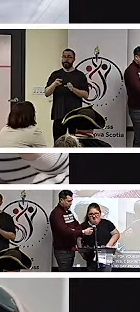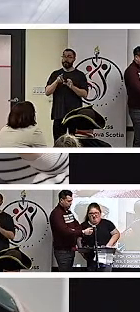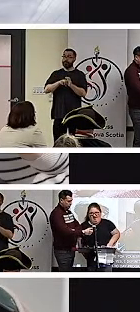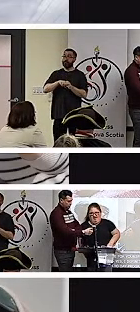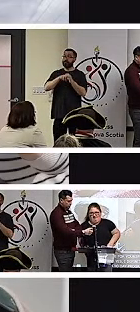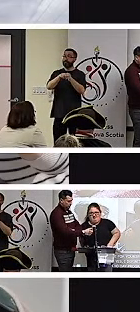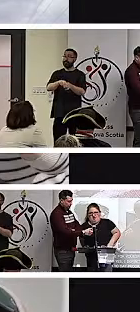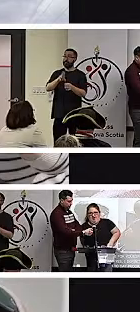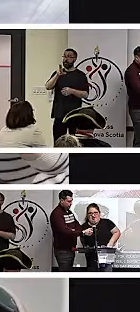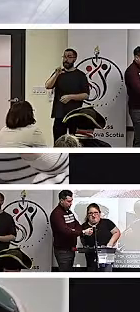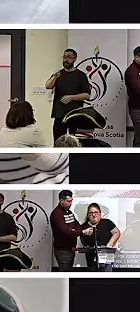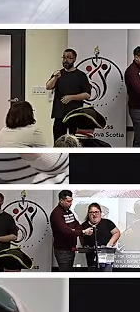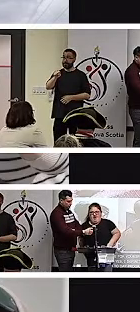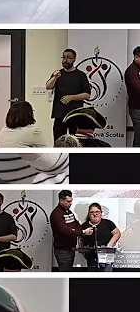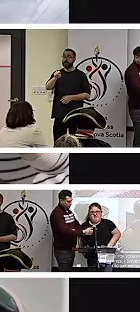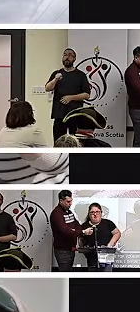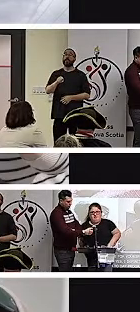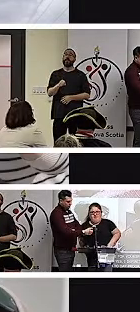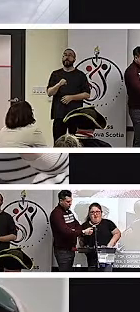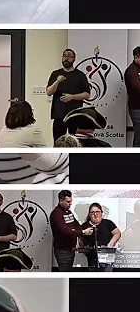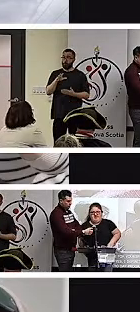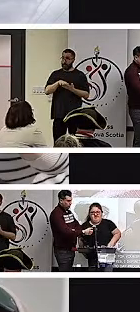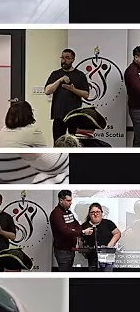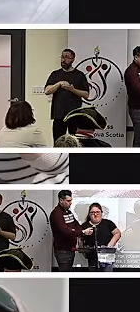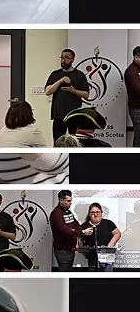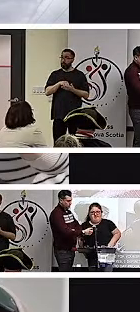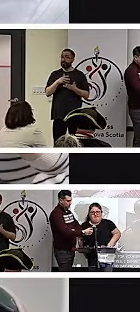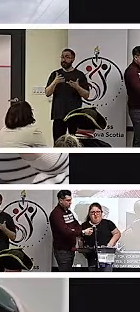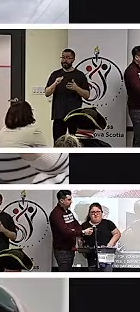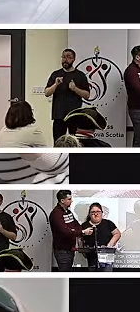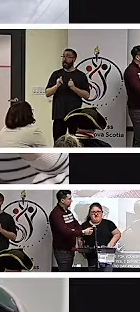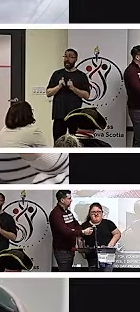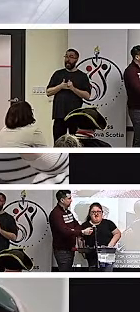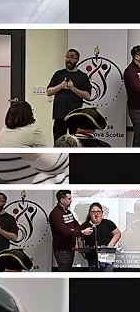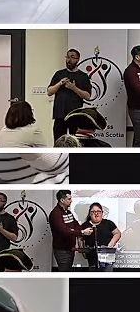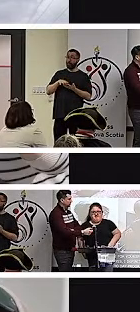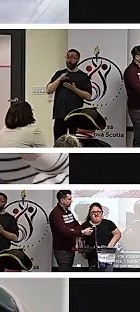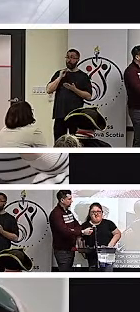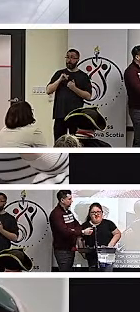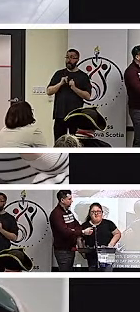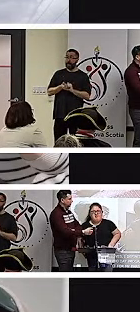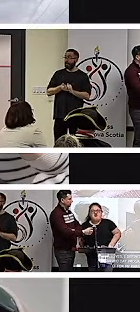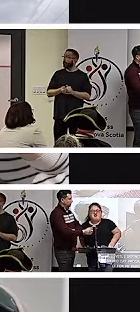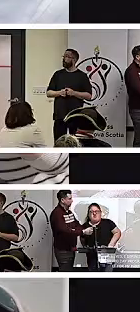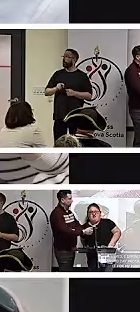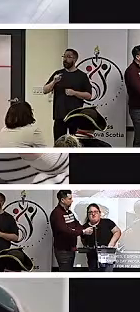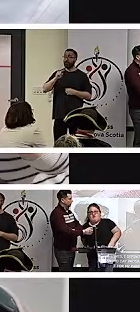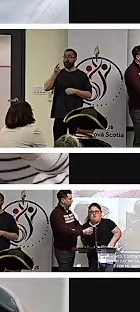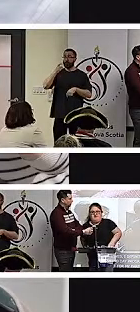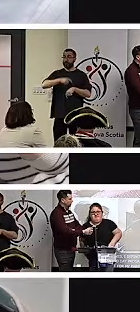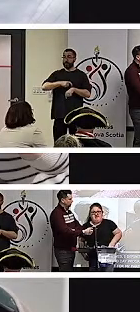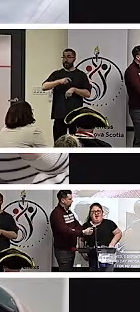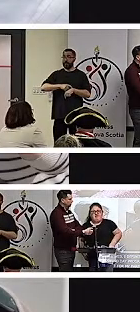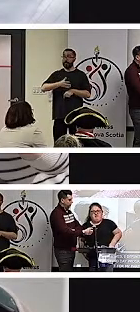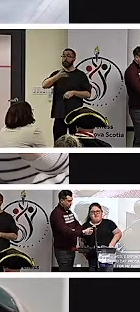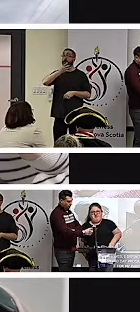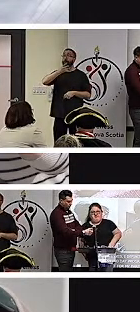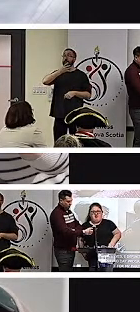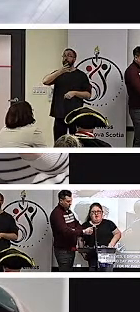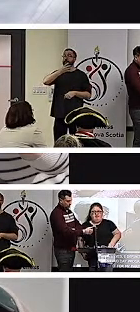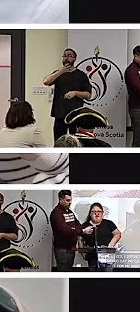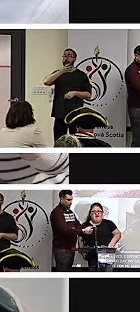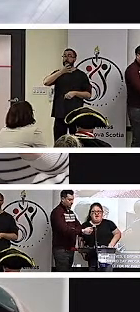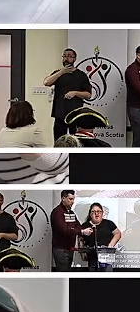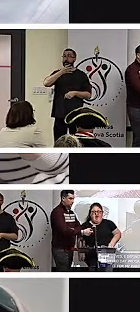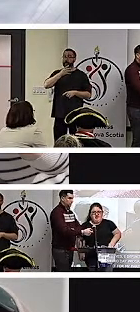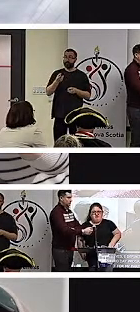transit bus. So I learned that. So how I did that was my mom would, on the first time, she took it with me. I learned it. She